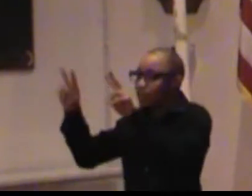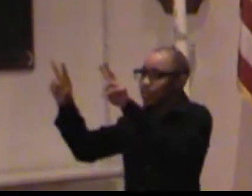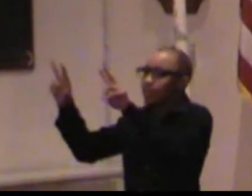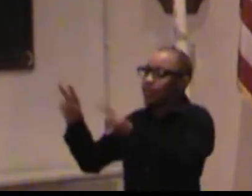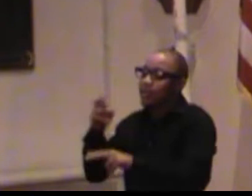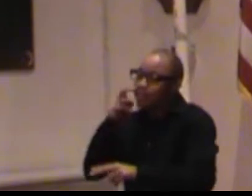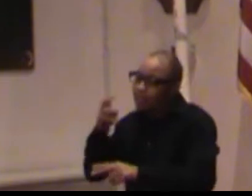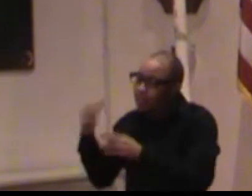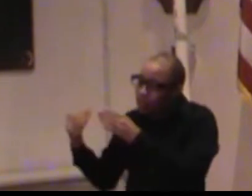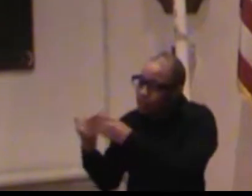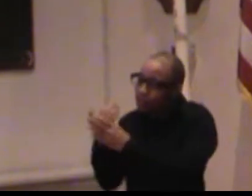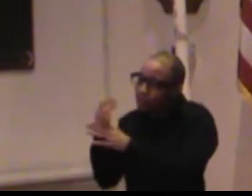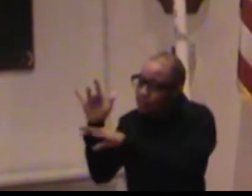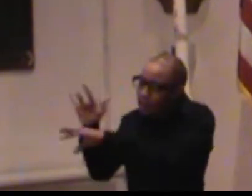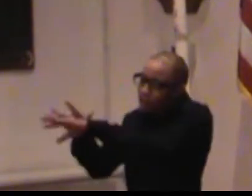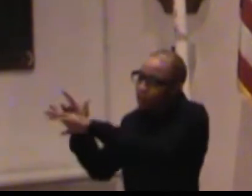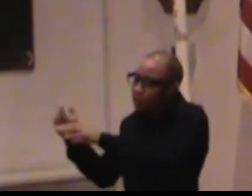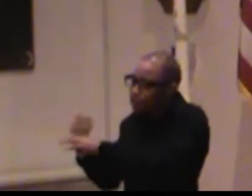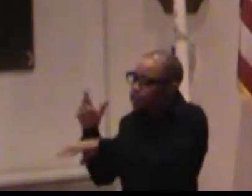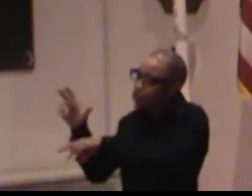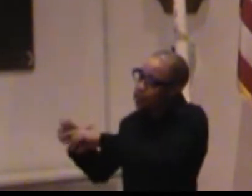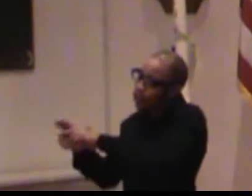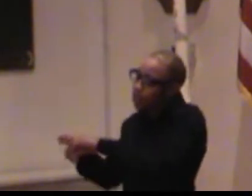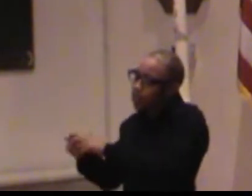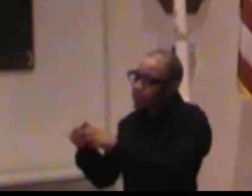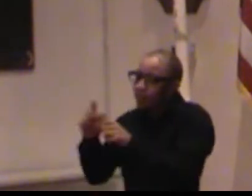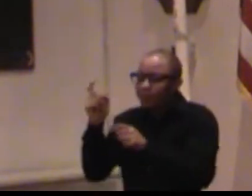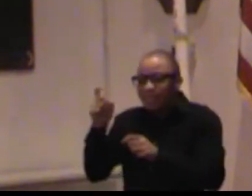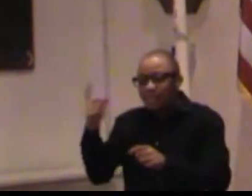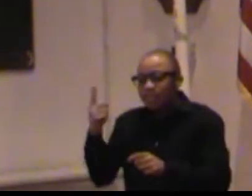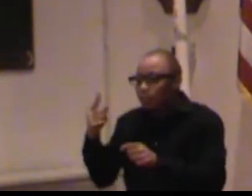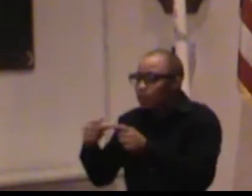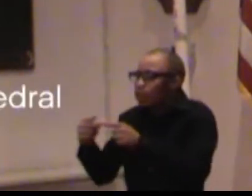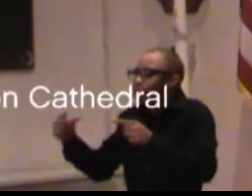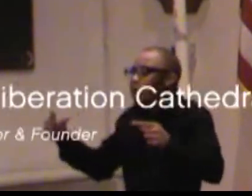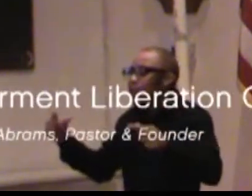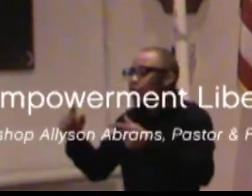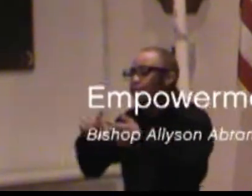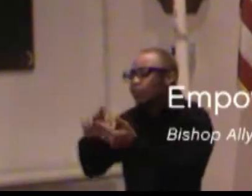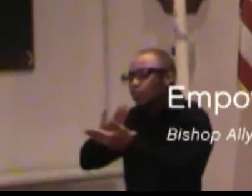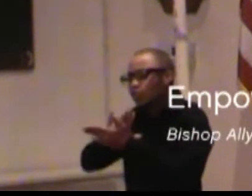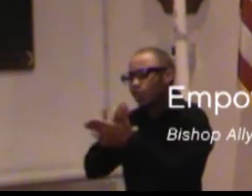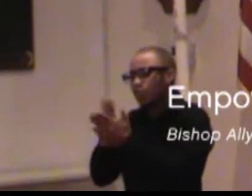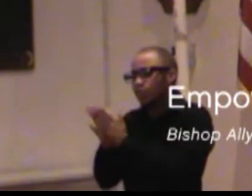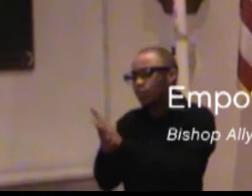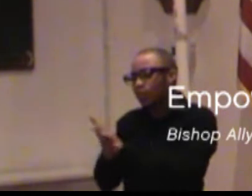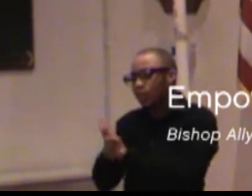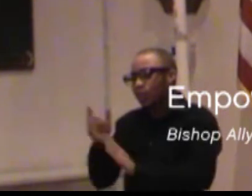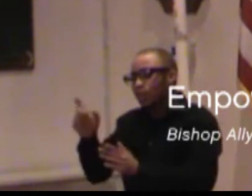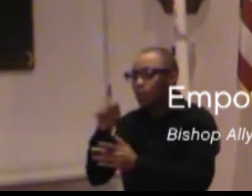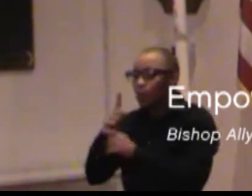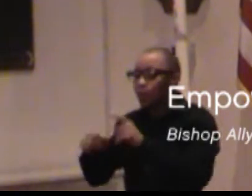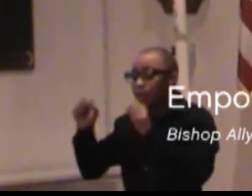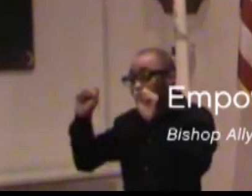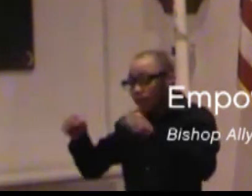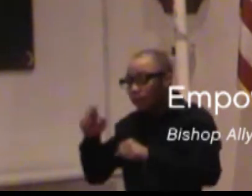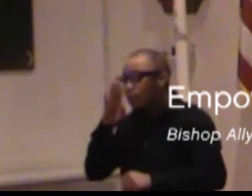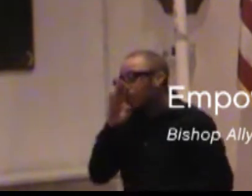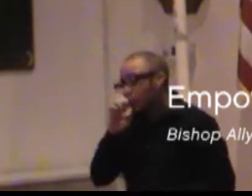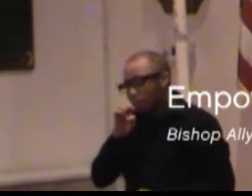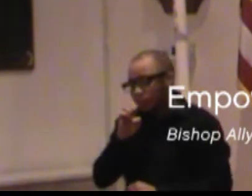just needs a special touch. It just needs something greater to transform it into what it can